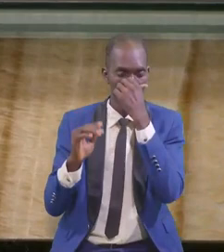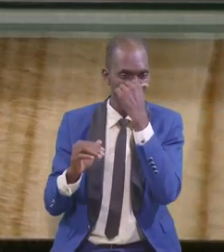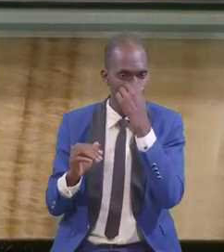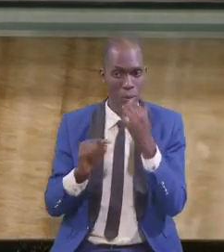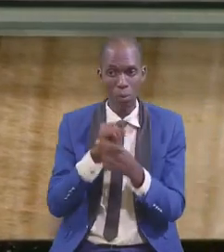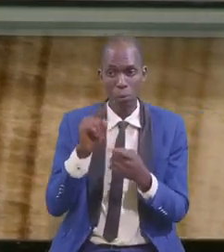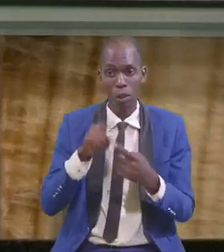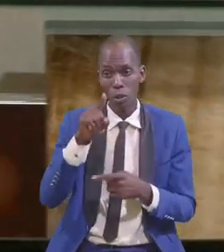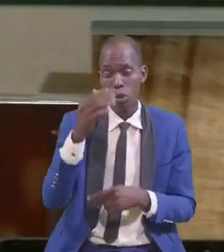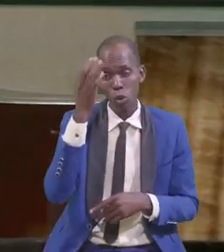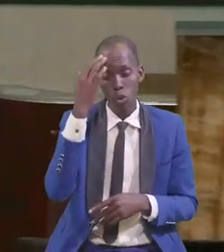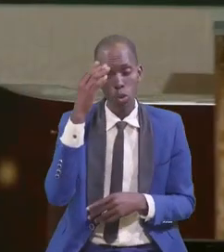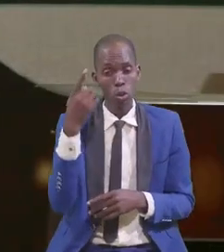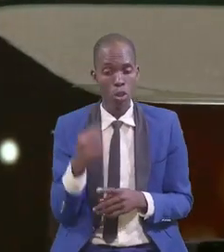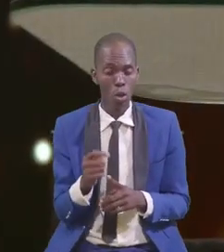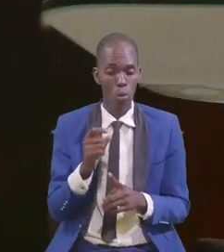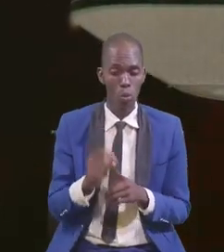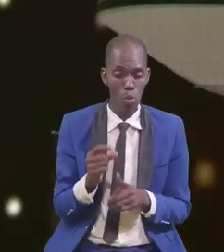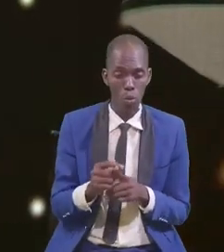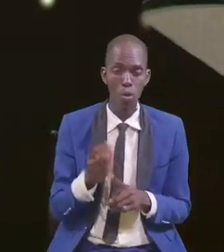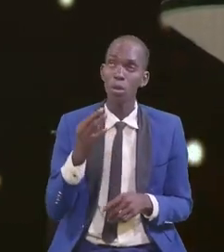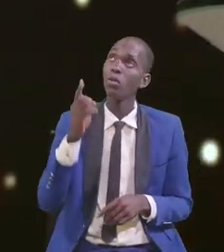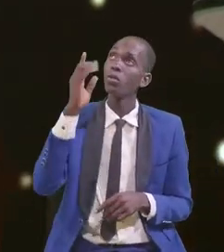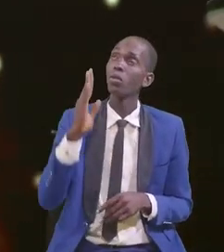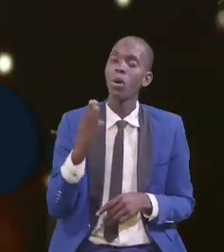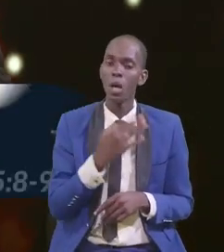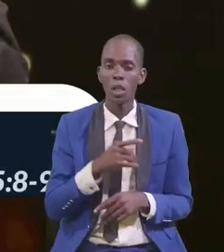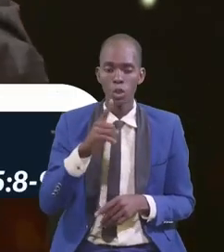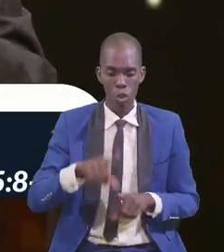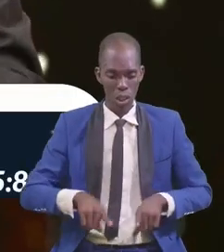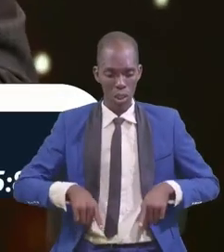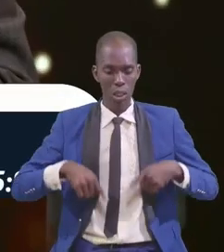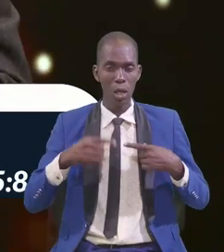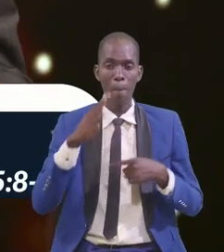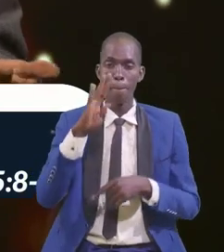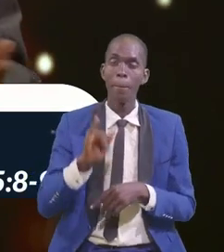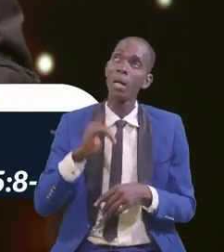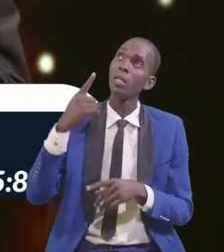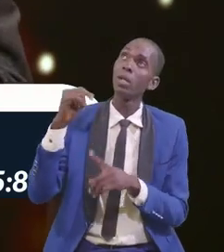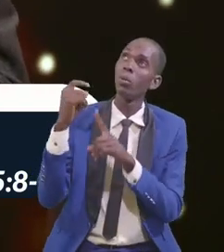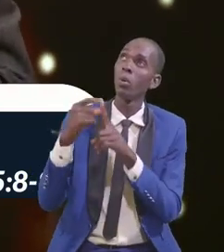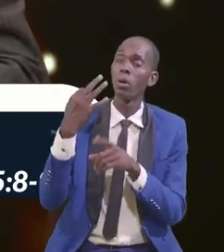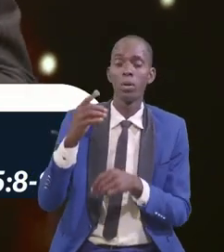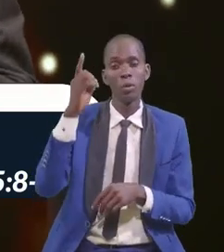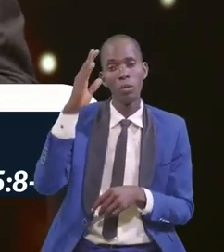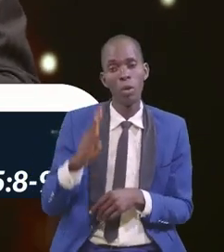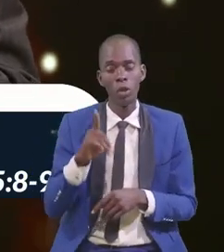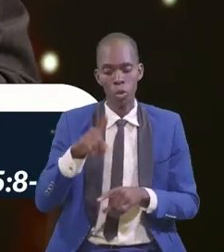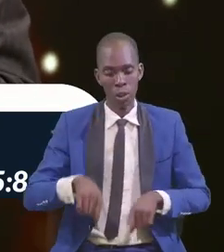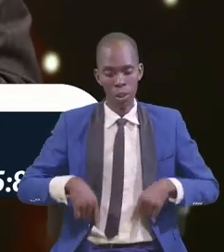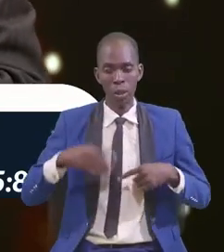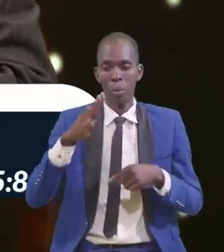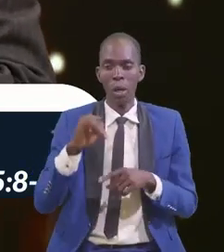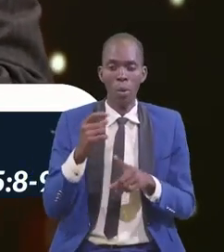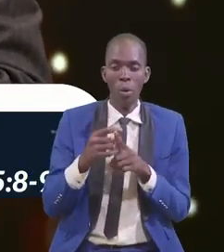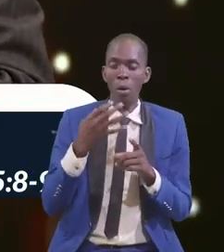and you know that you live by the word of promise, you live by that word, the word of power, you live